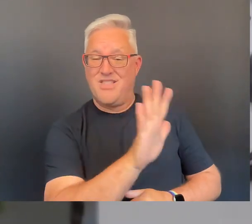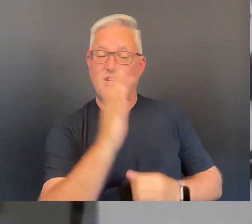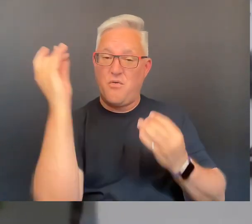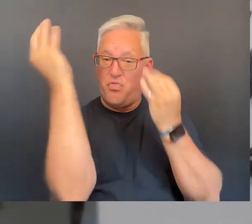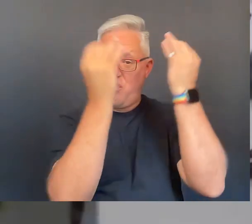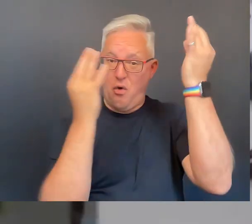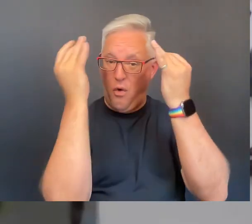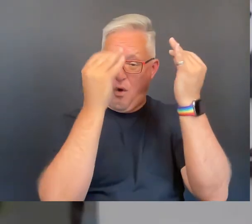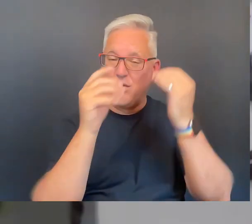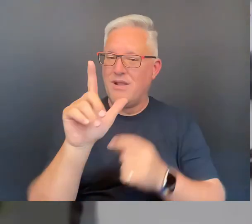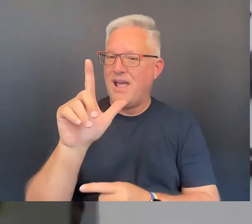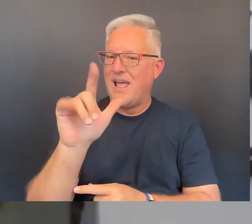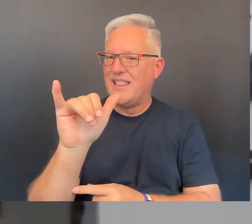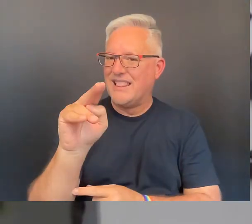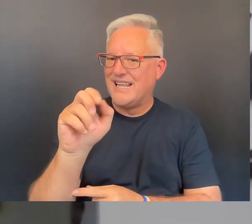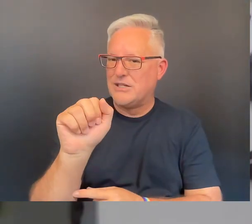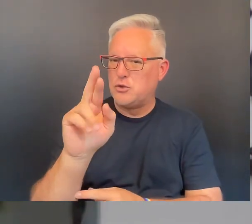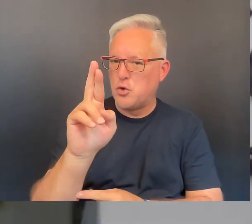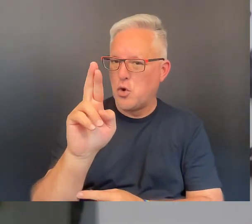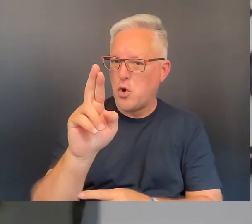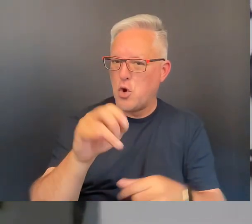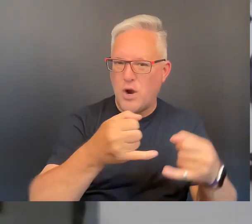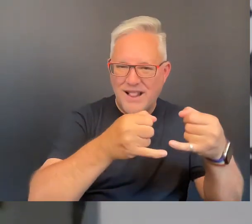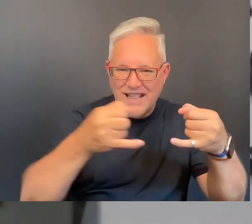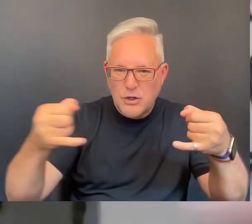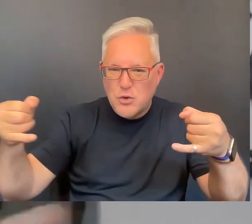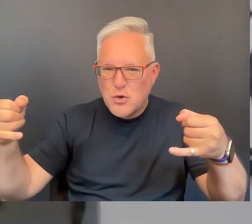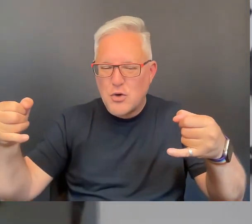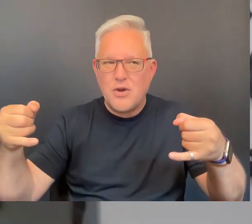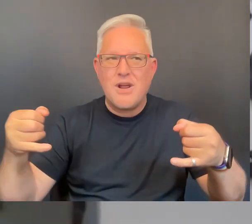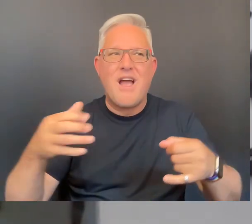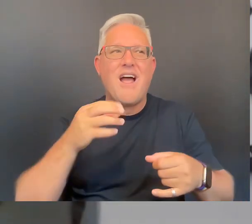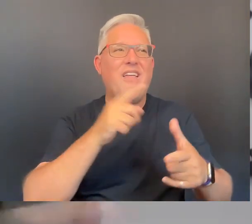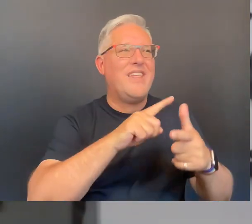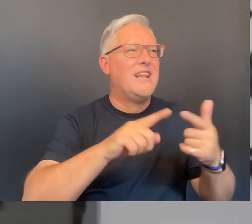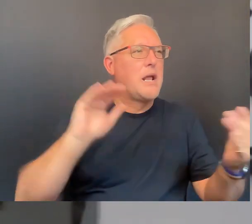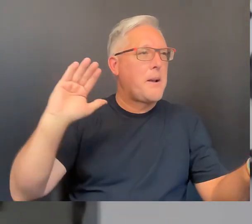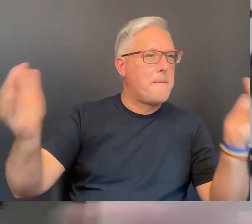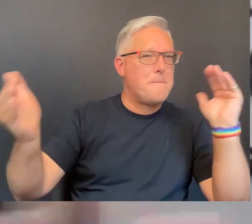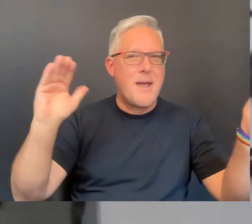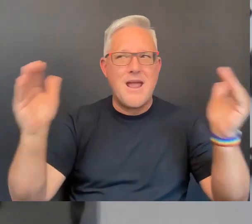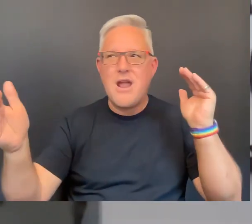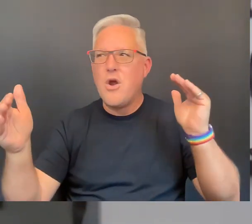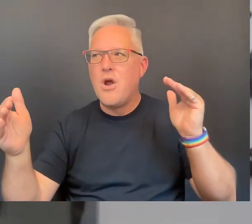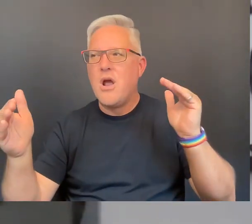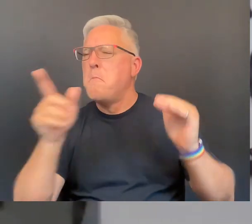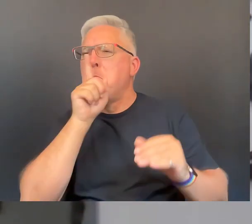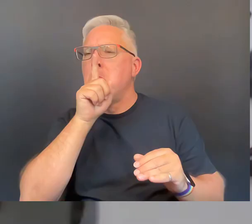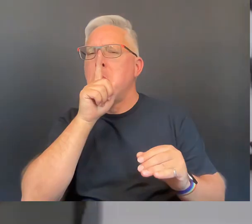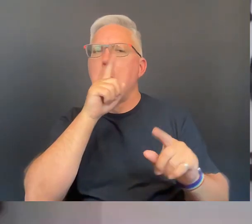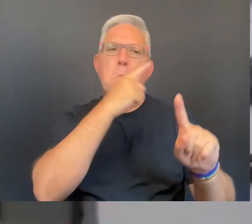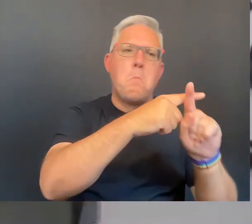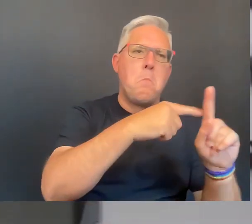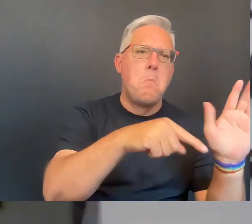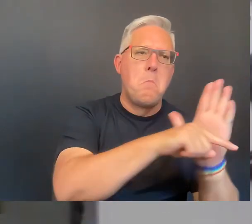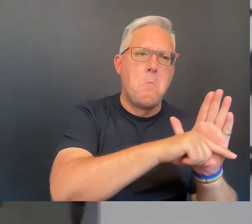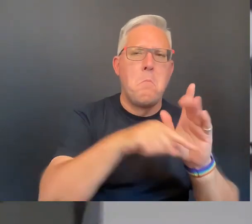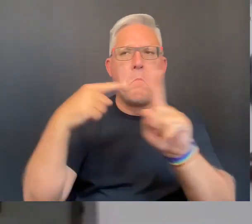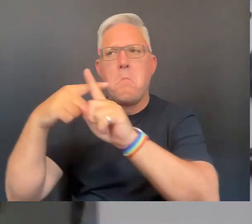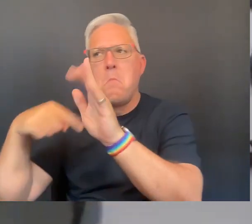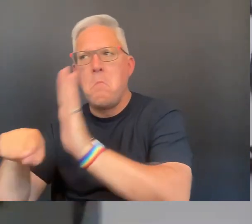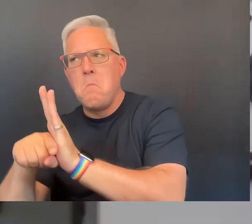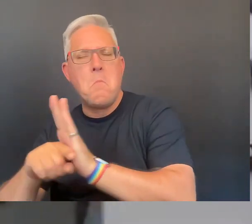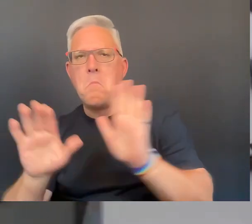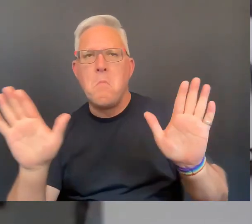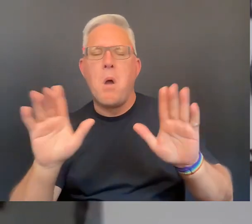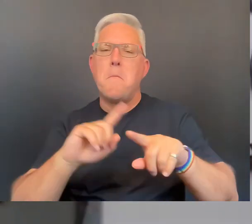compared to and not it's not a comparison as this one's good, this one's bad, but it's looking